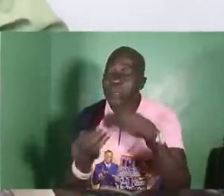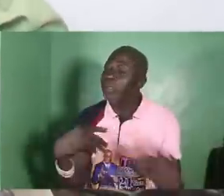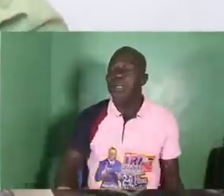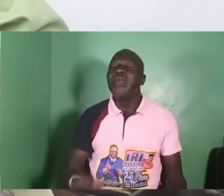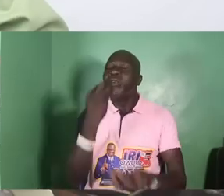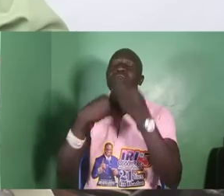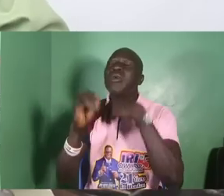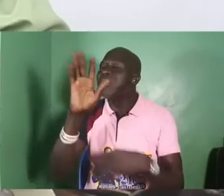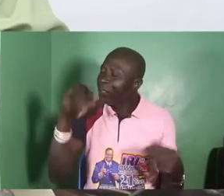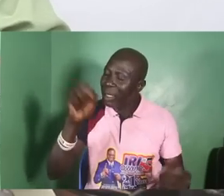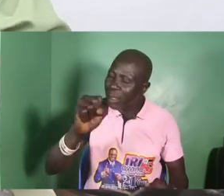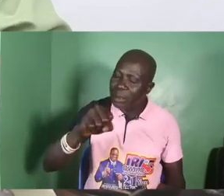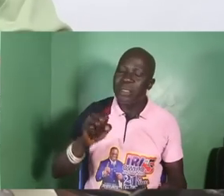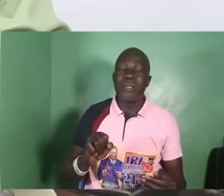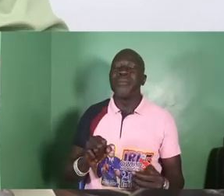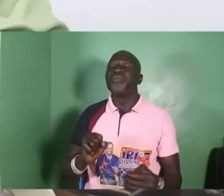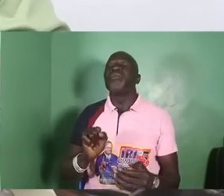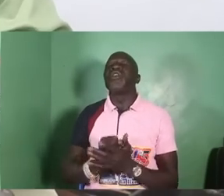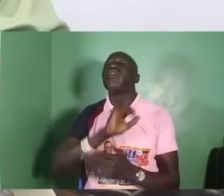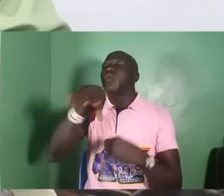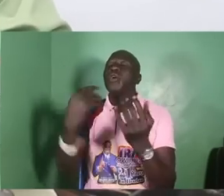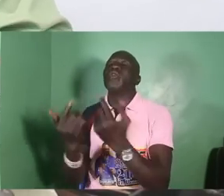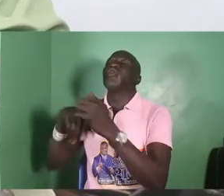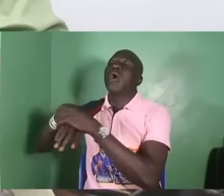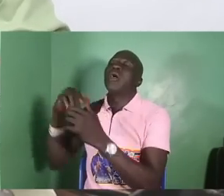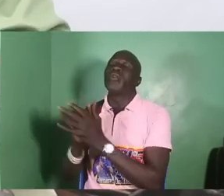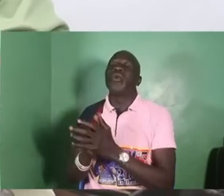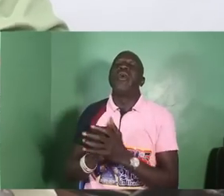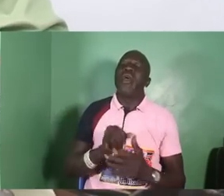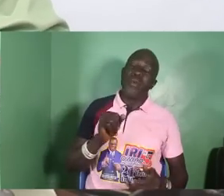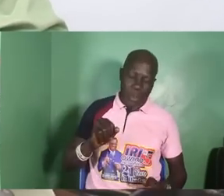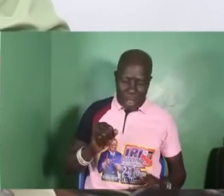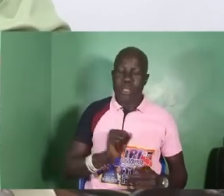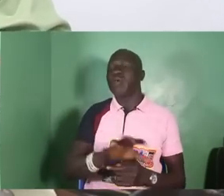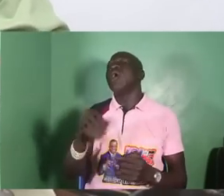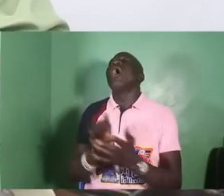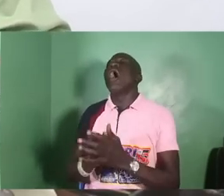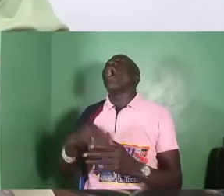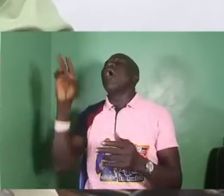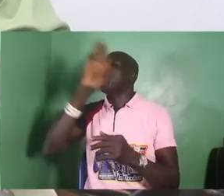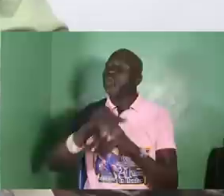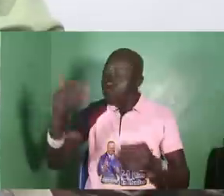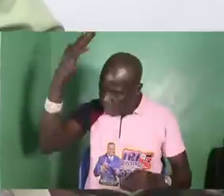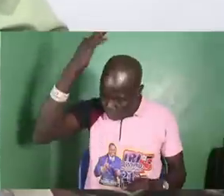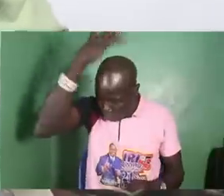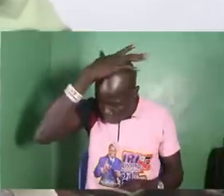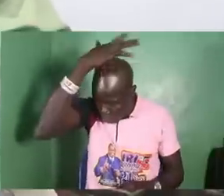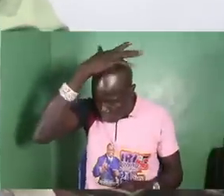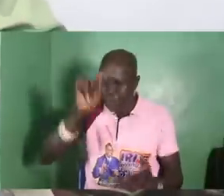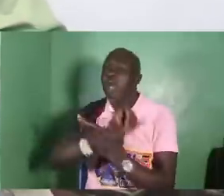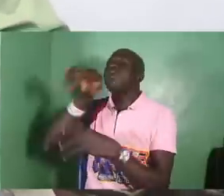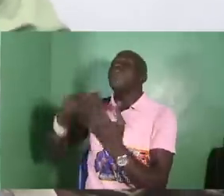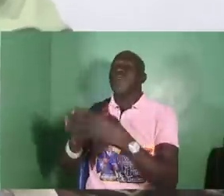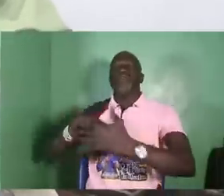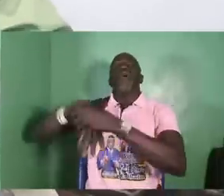your banana. Yes. Before you go this way. As a Thursday, you will anoint your head. Before you go. By 8 in